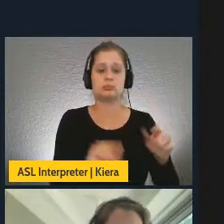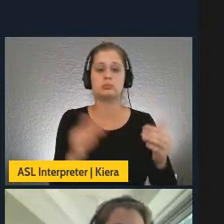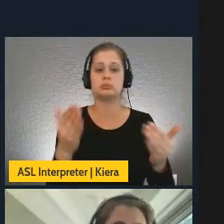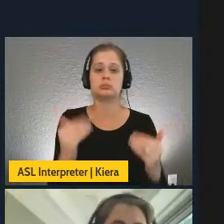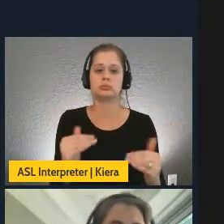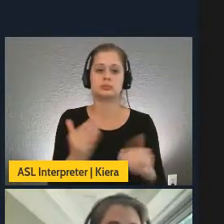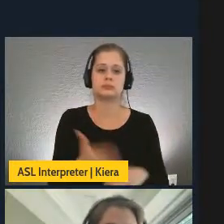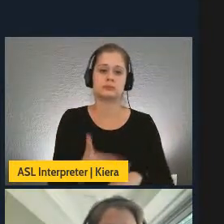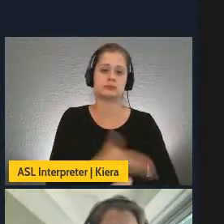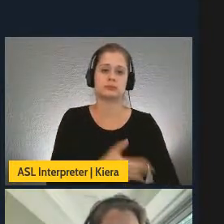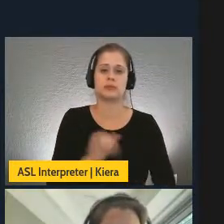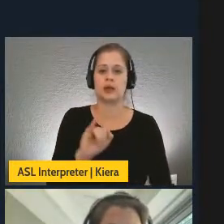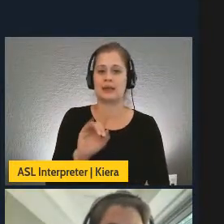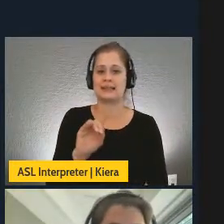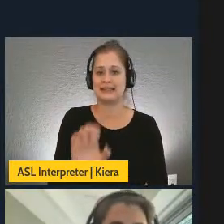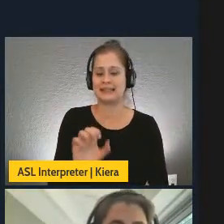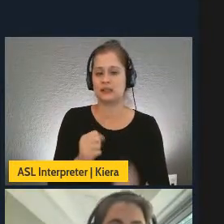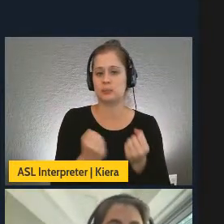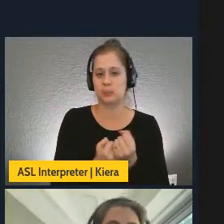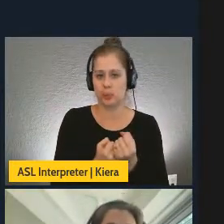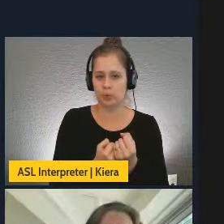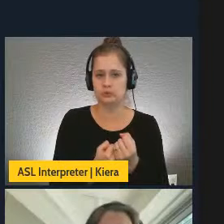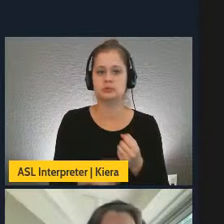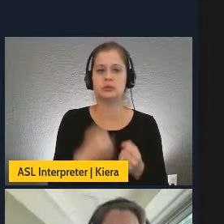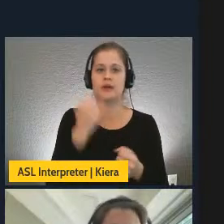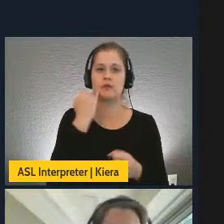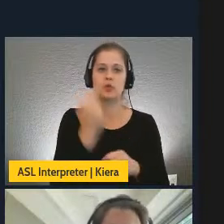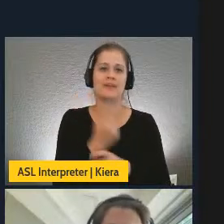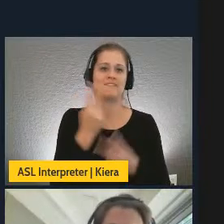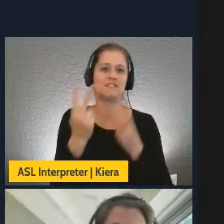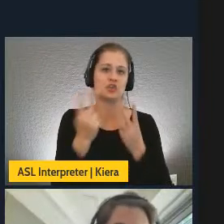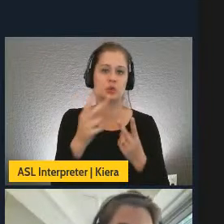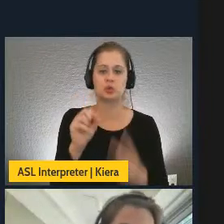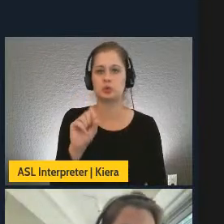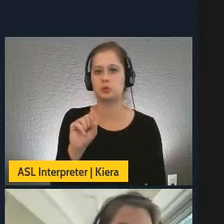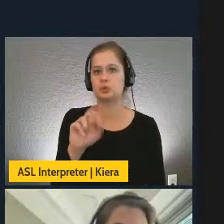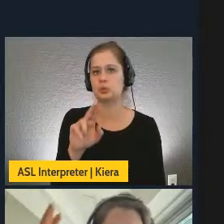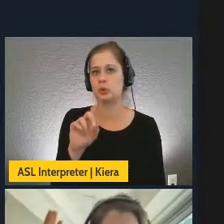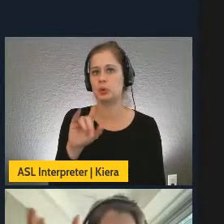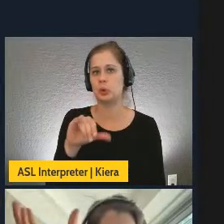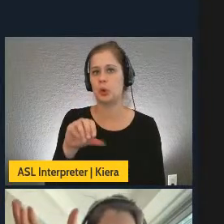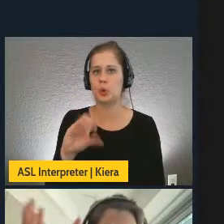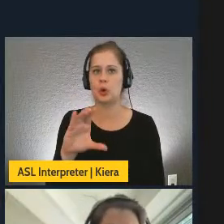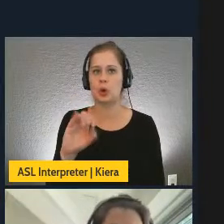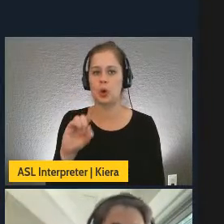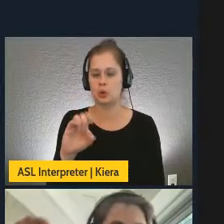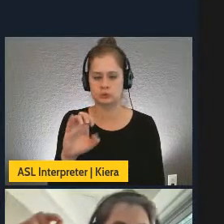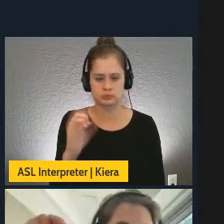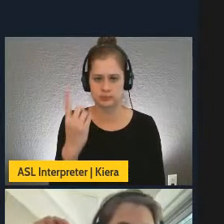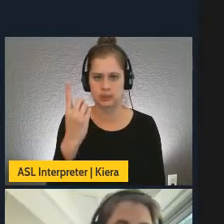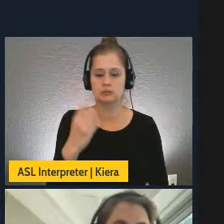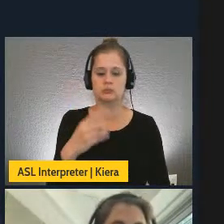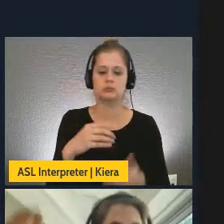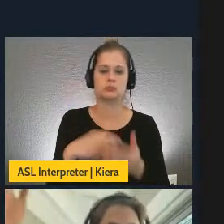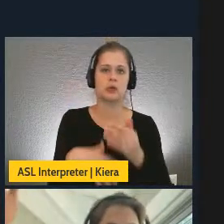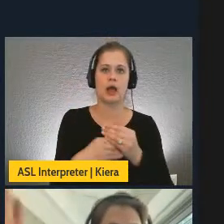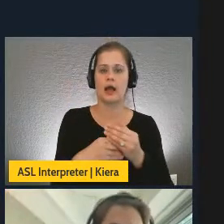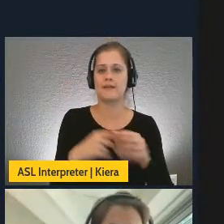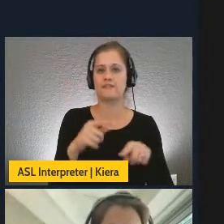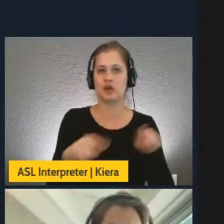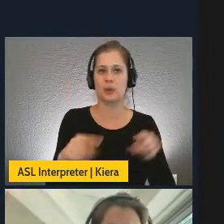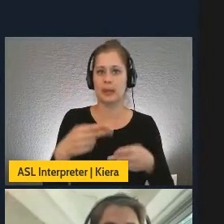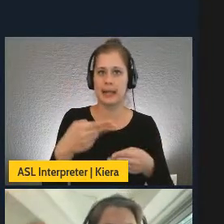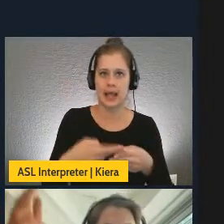like especially if you're using like Visual Studio Code or something, you create an instance of a type, you put the variable name, you say dot, and